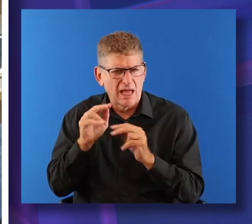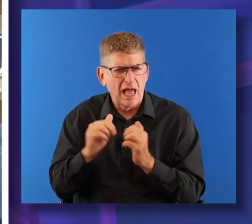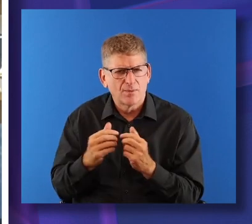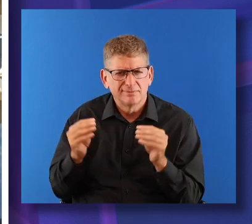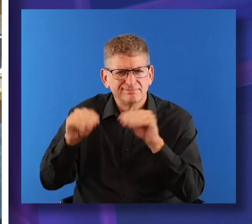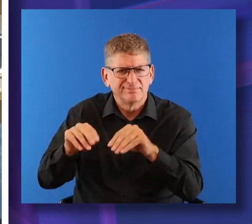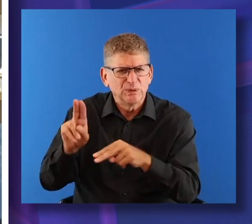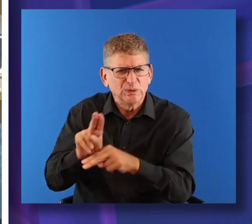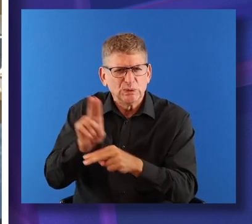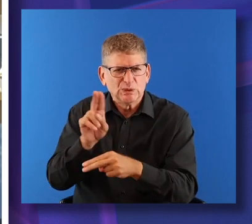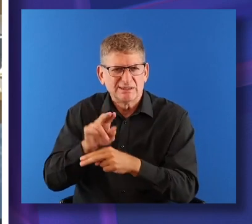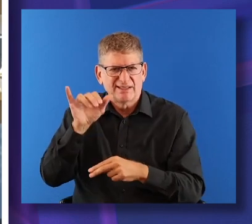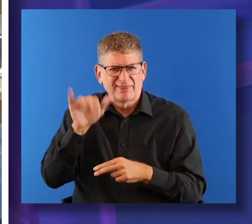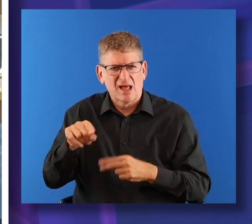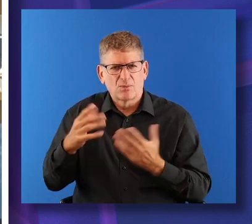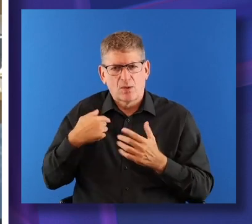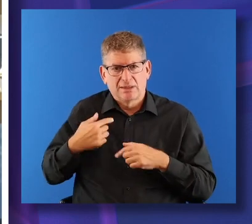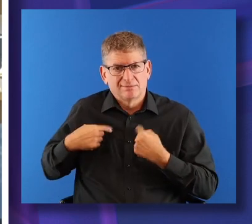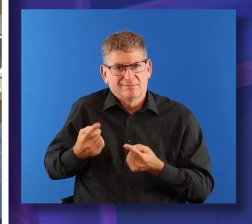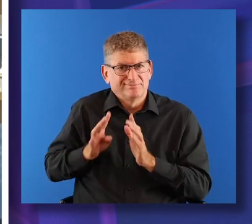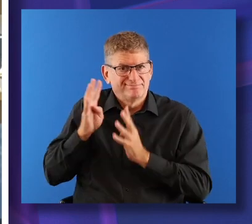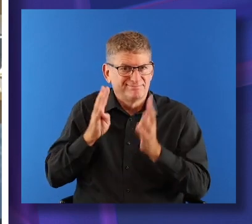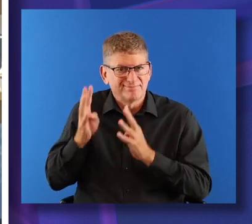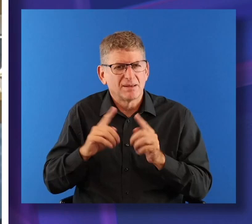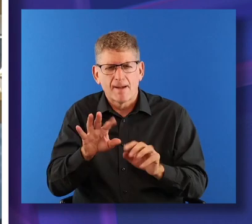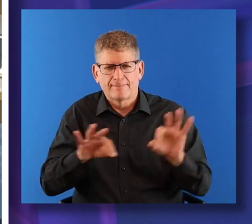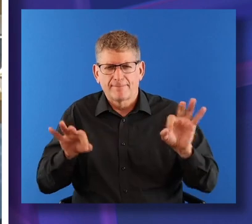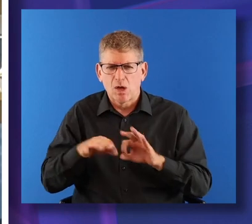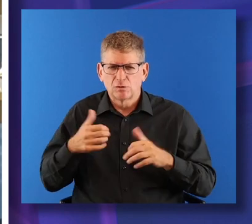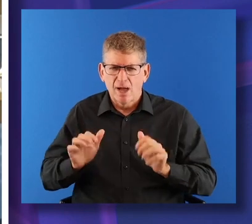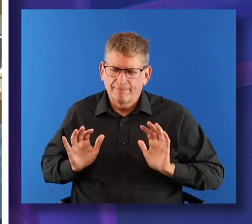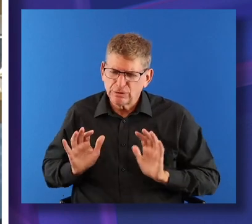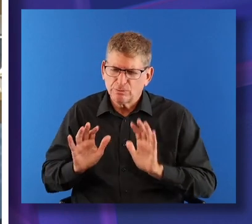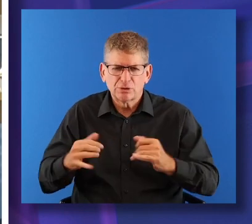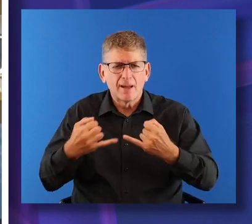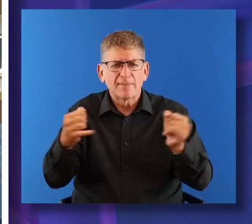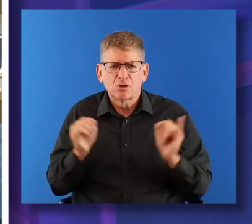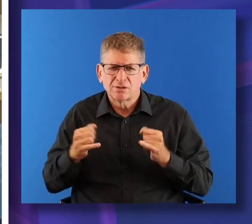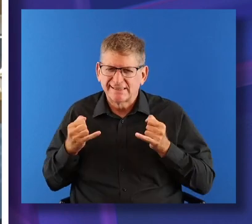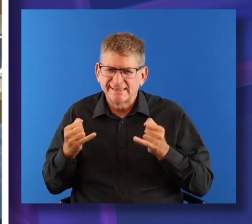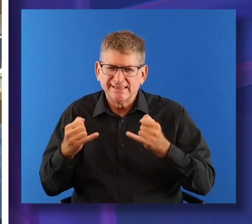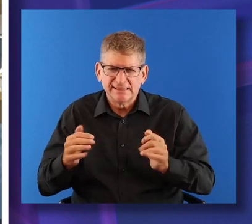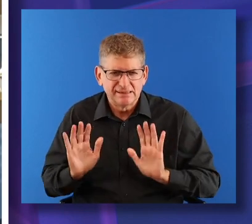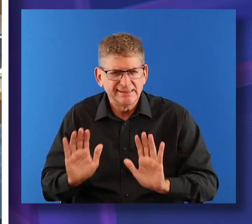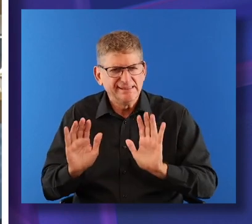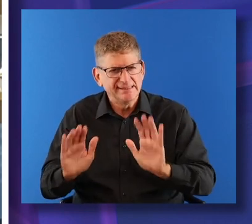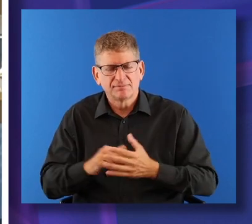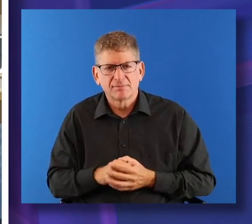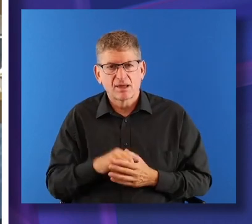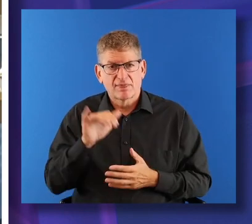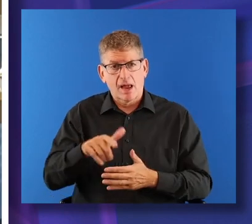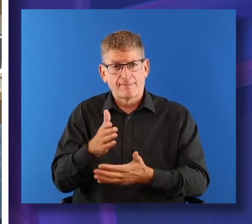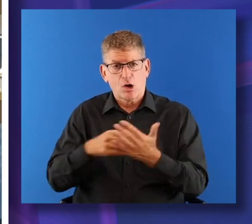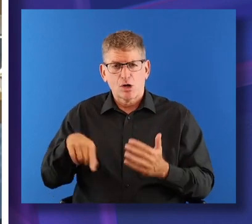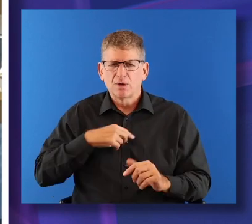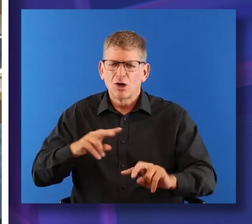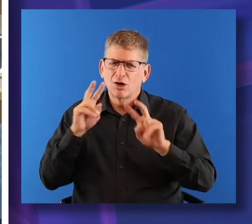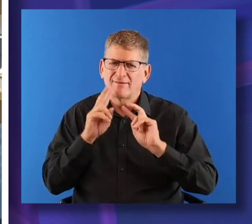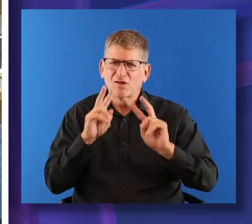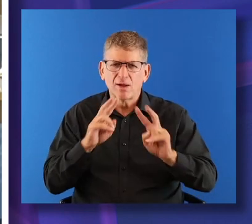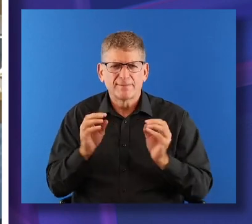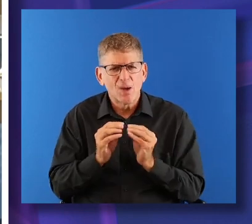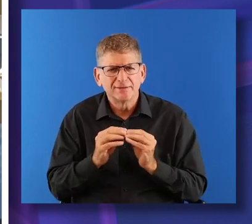implementation of what we have created, but importantly also on pushing the boundaries further. In this